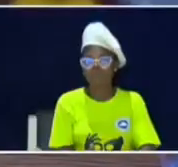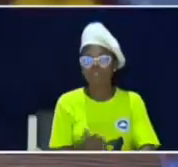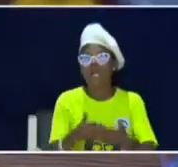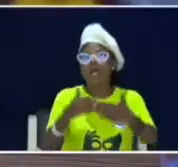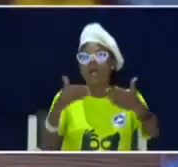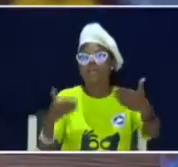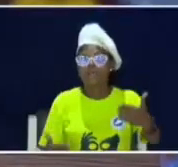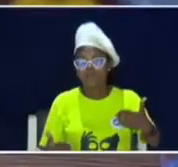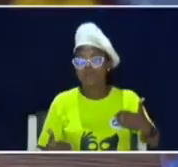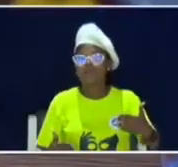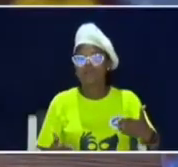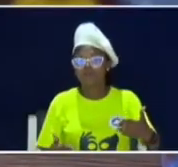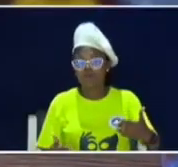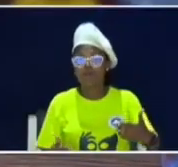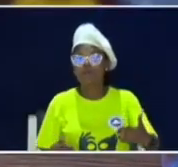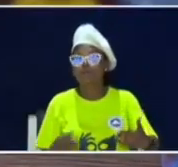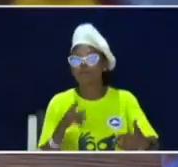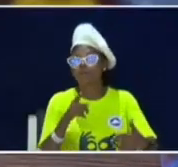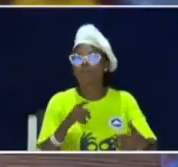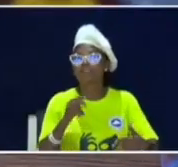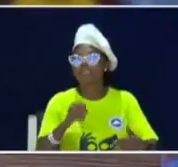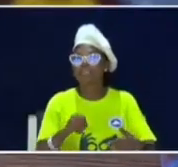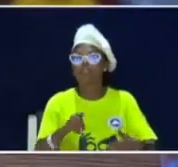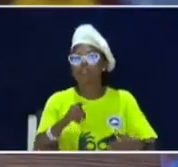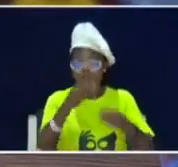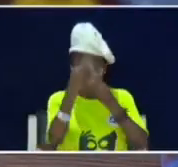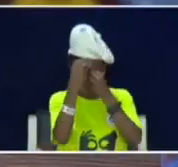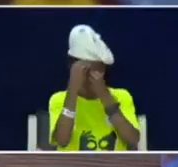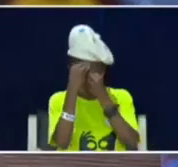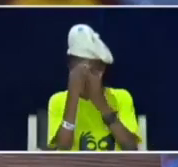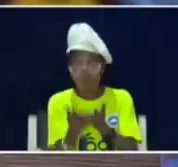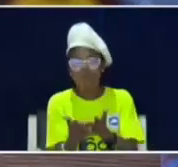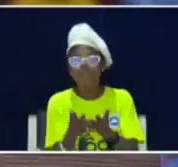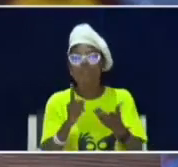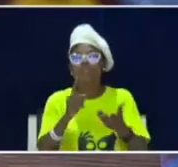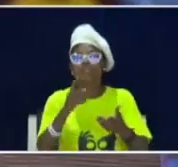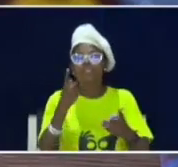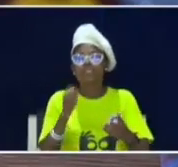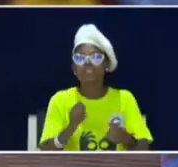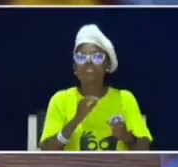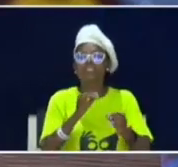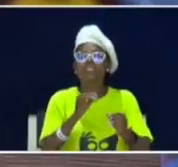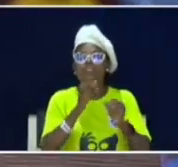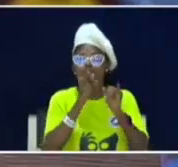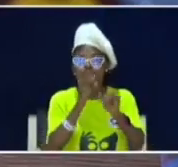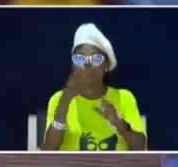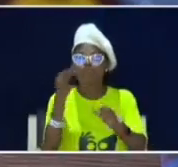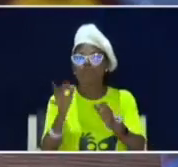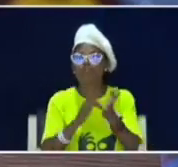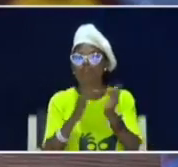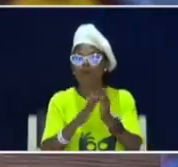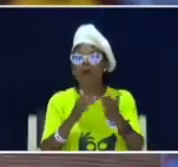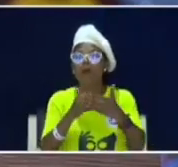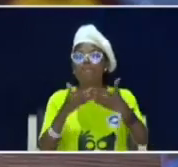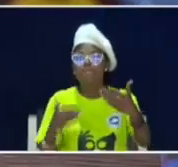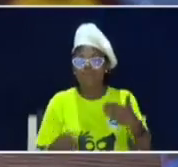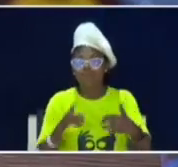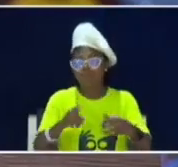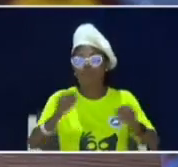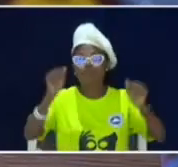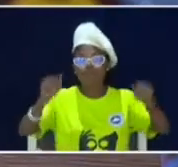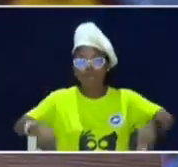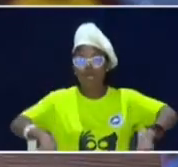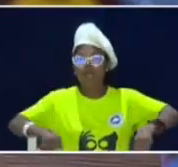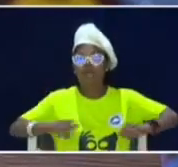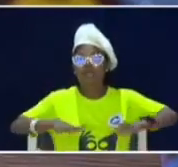Before an eaglet will start to fly, he must obey the instruction of the mother eagle. And after a while, you begin to